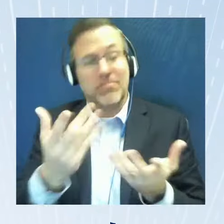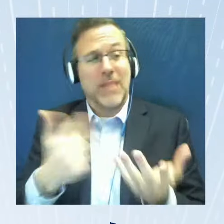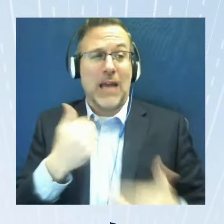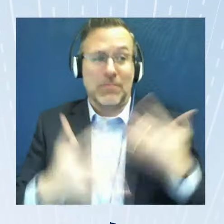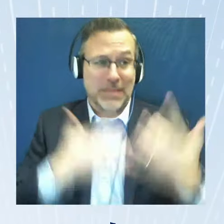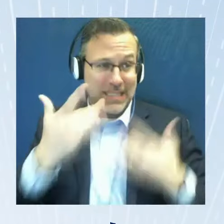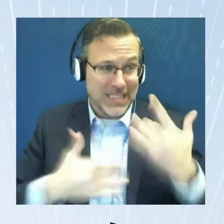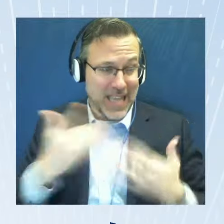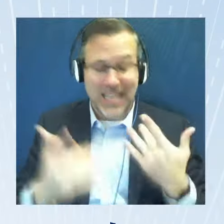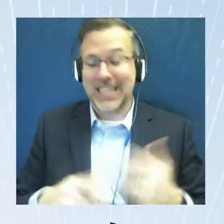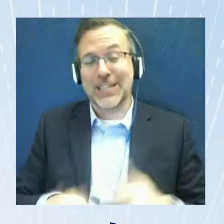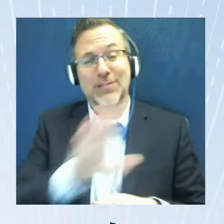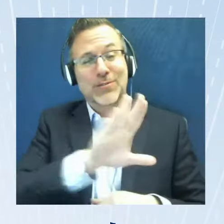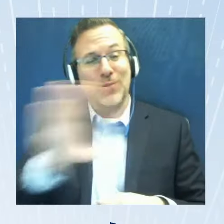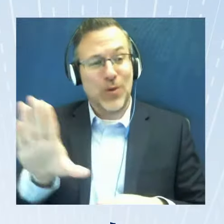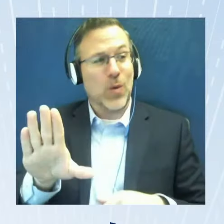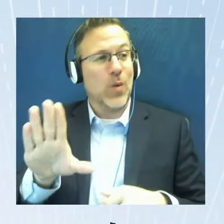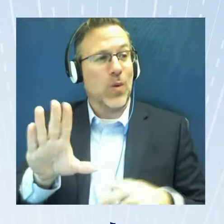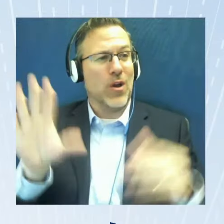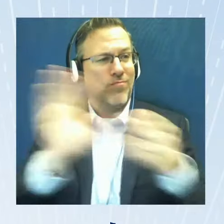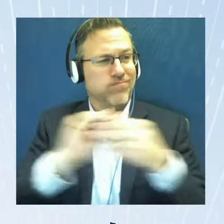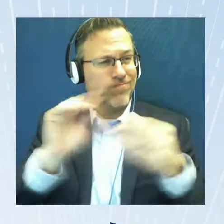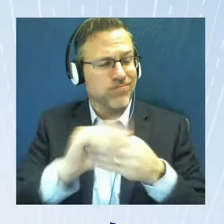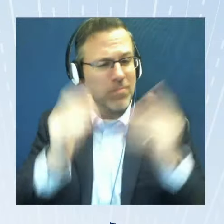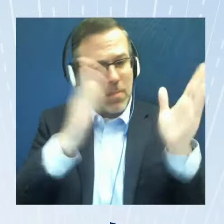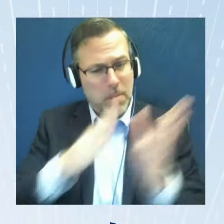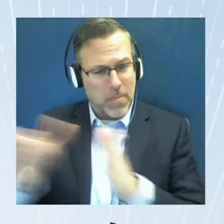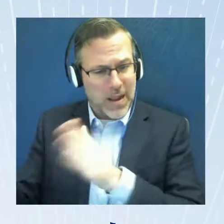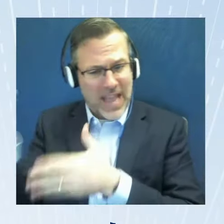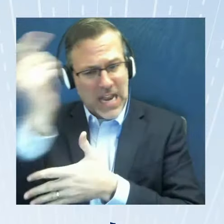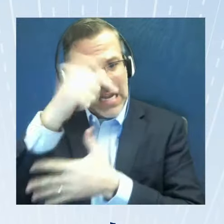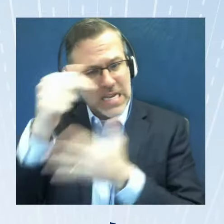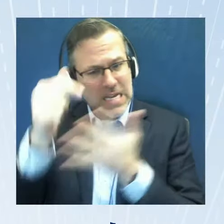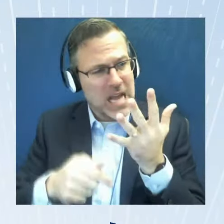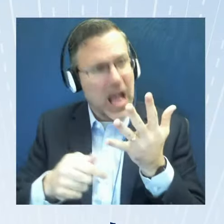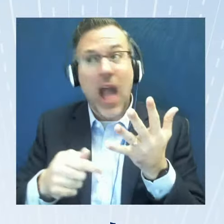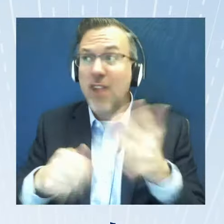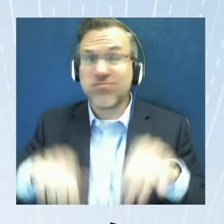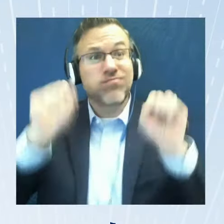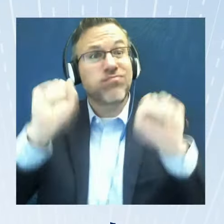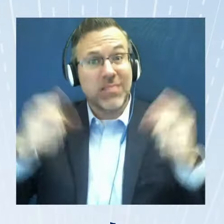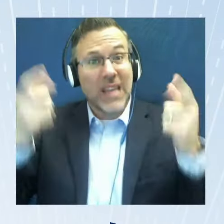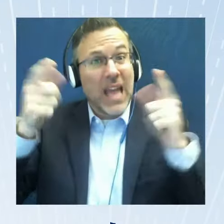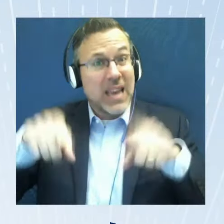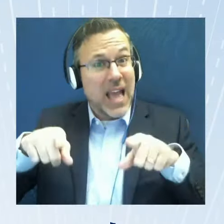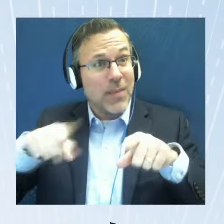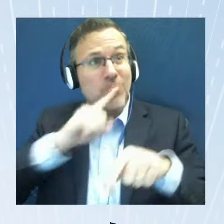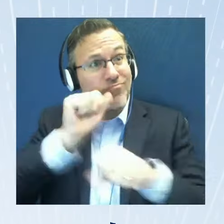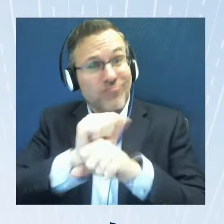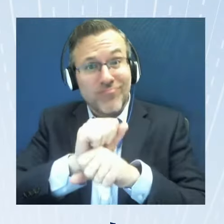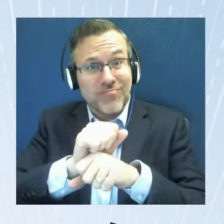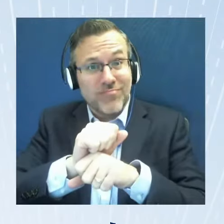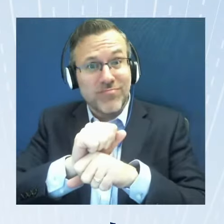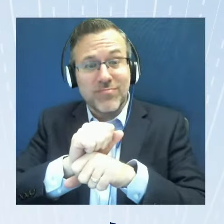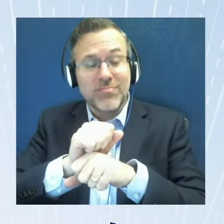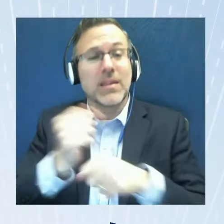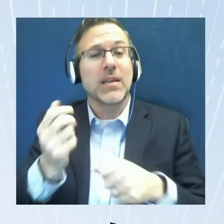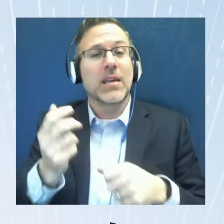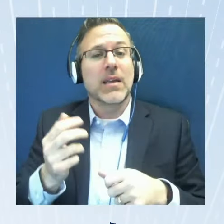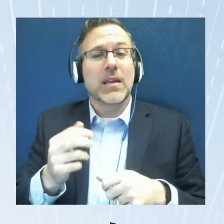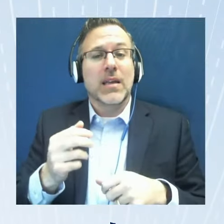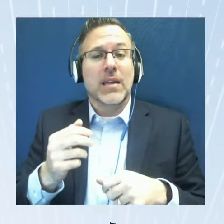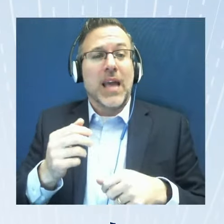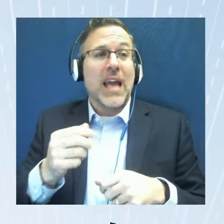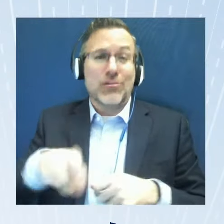talking about here doing are really realistic stuff, right? And it should be